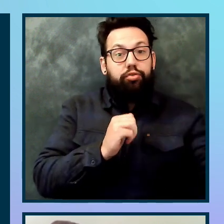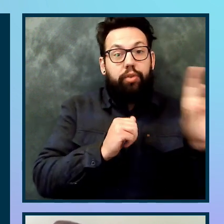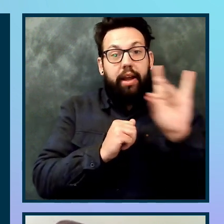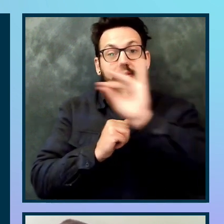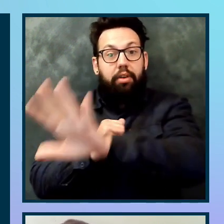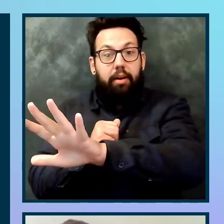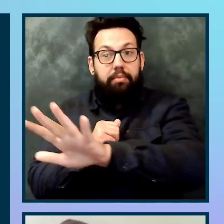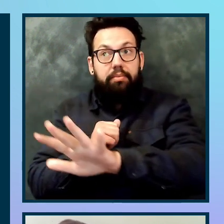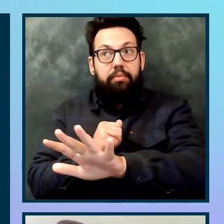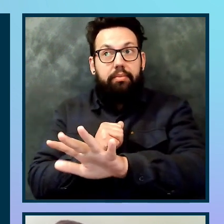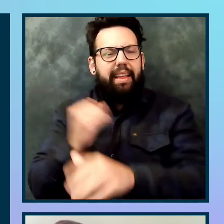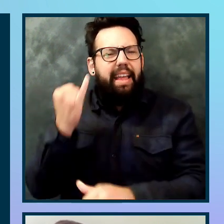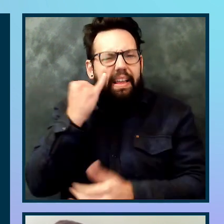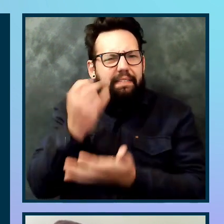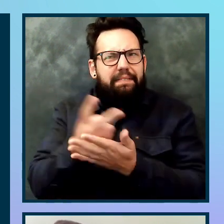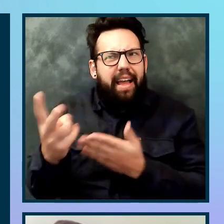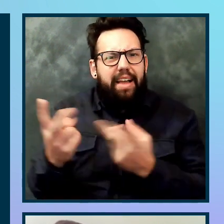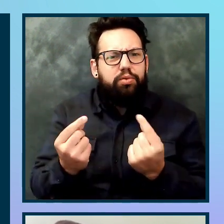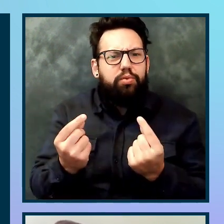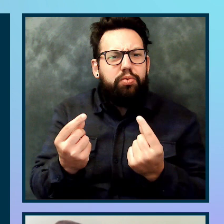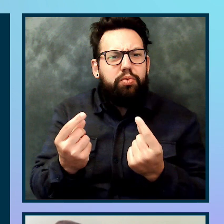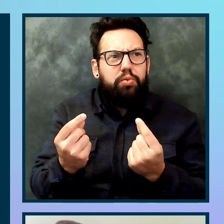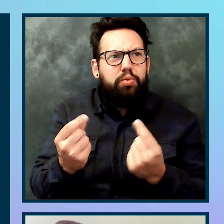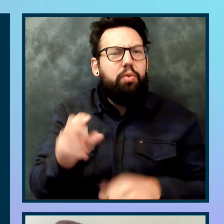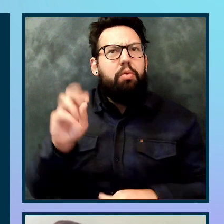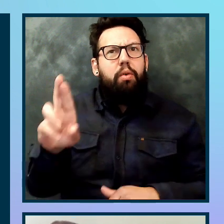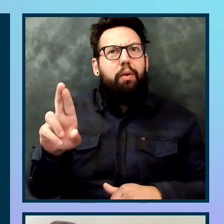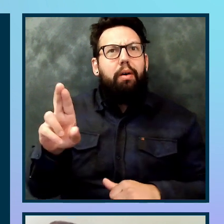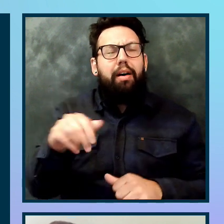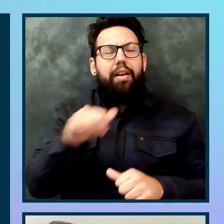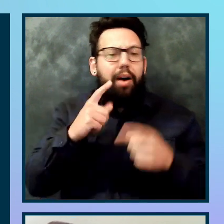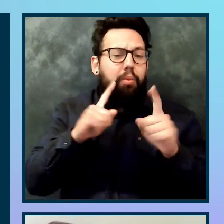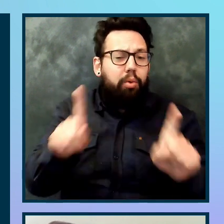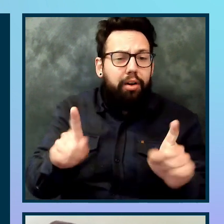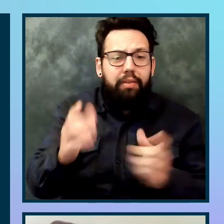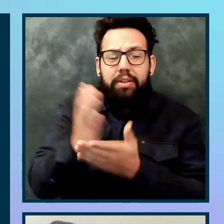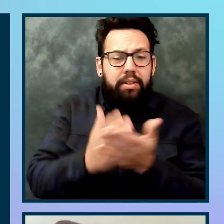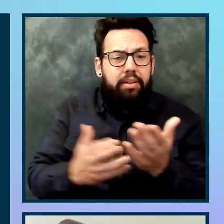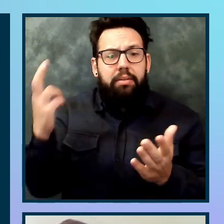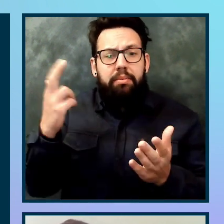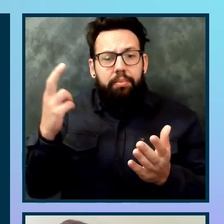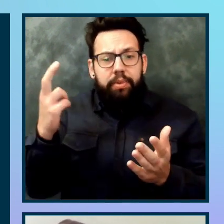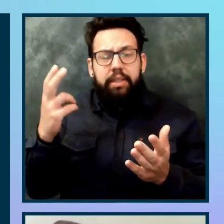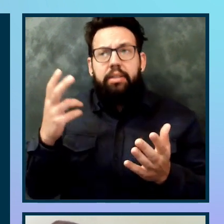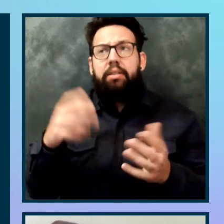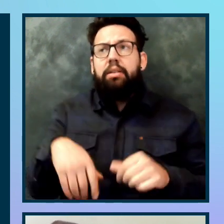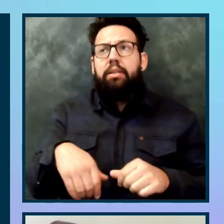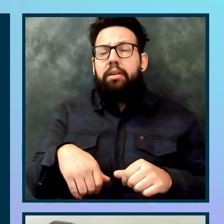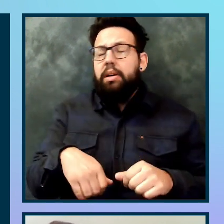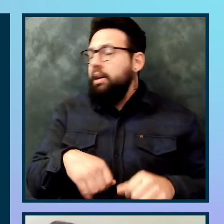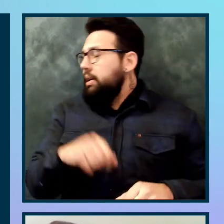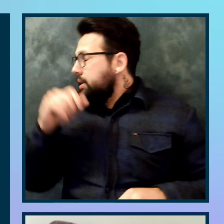them understand the problem so that they can better diagnose it and then continue and perhaps upload another file, for example, if it exceeds the